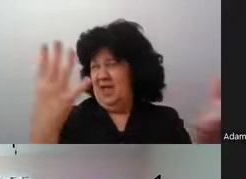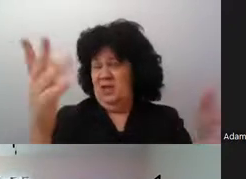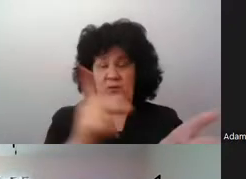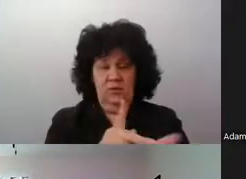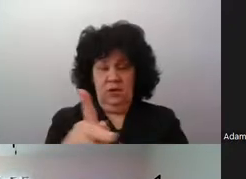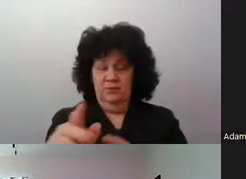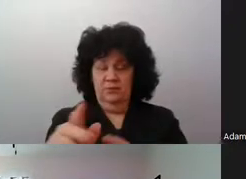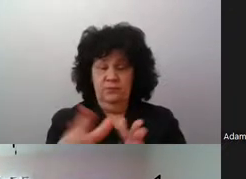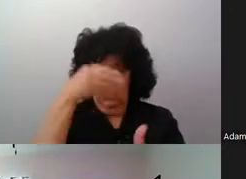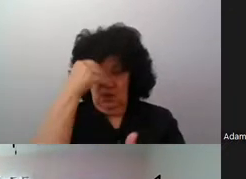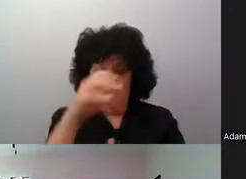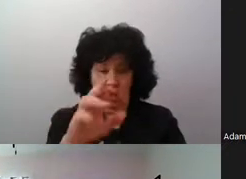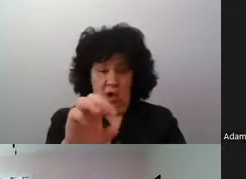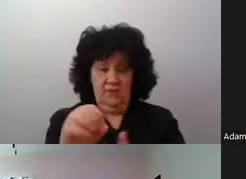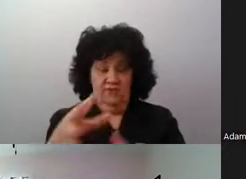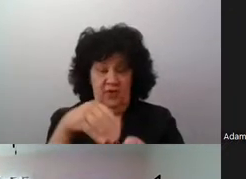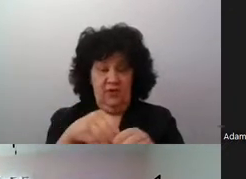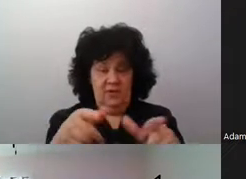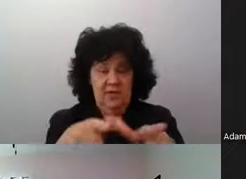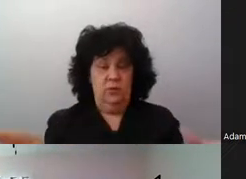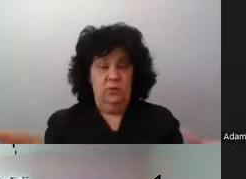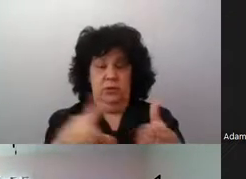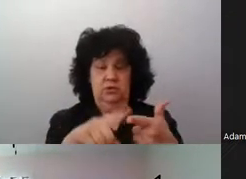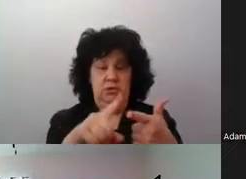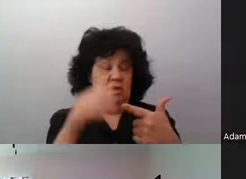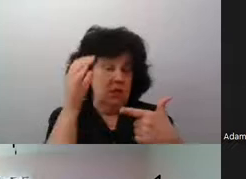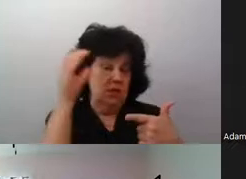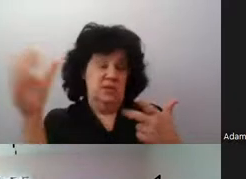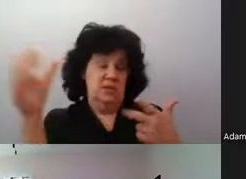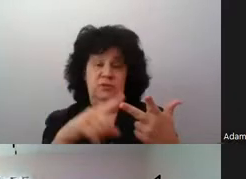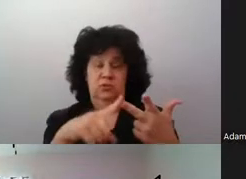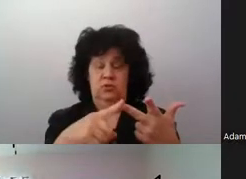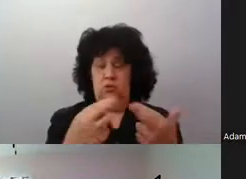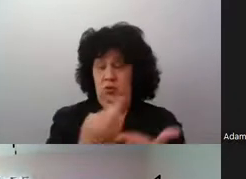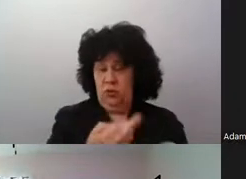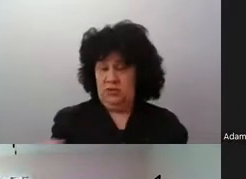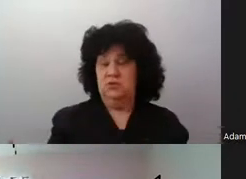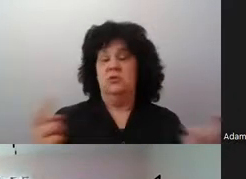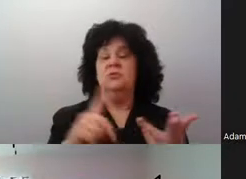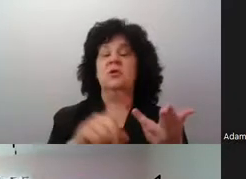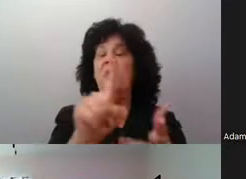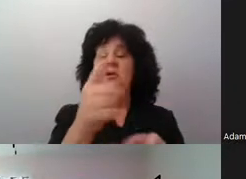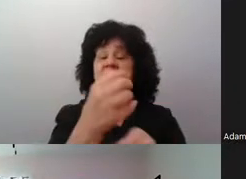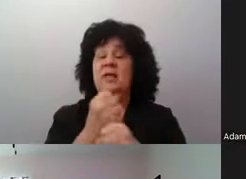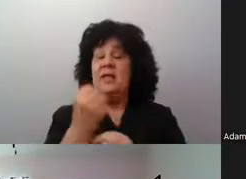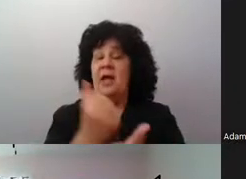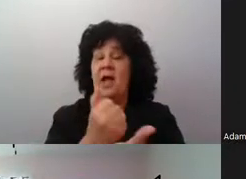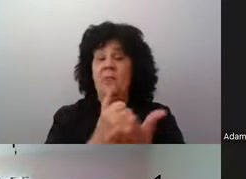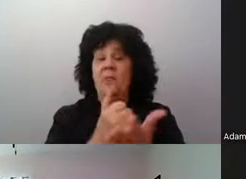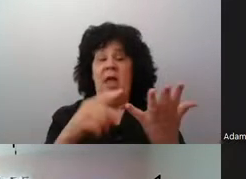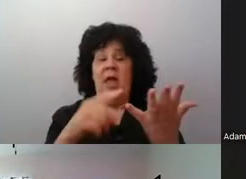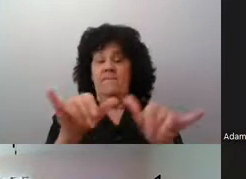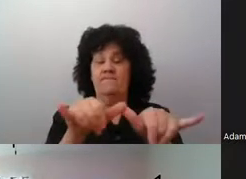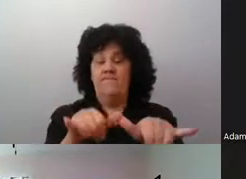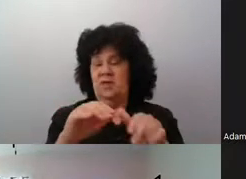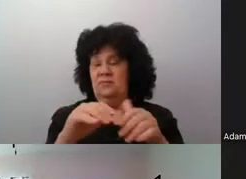curve involves language, concepts, resources, where to get help, and metrics, how they're going to be judged